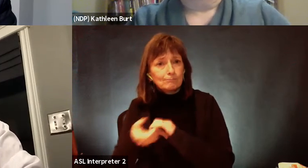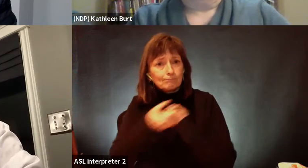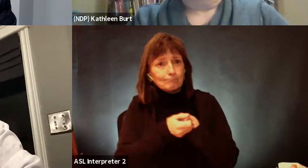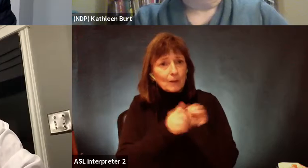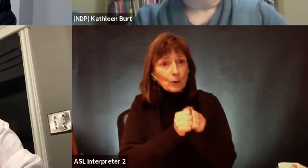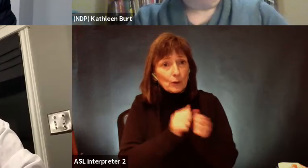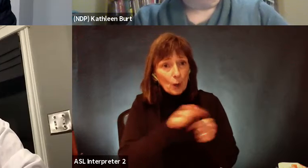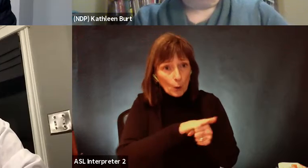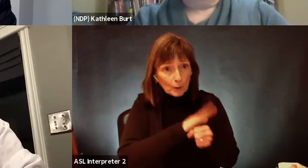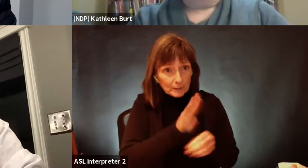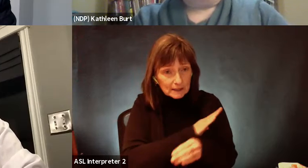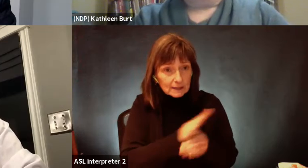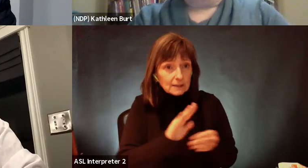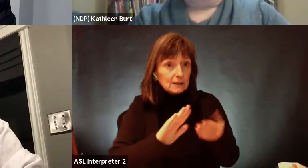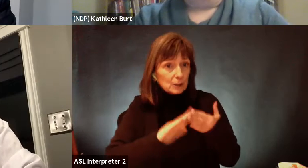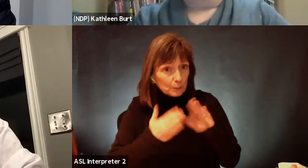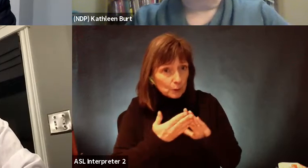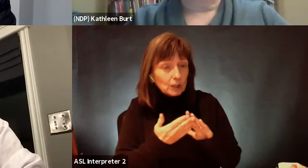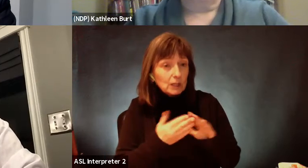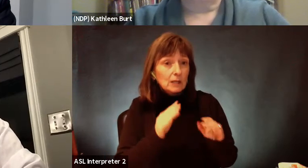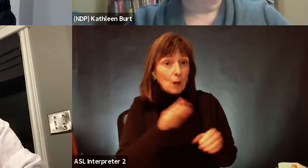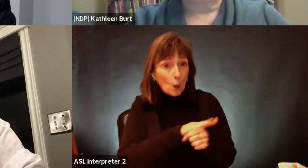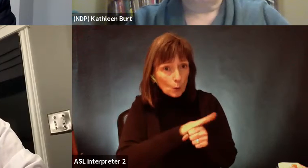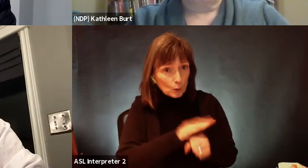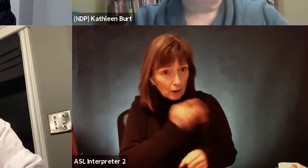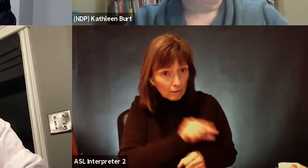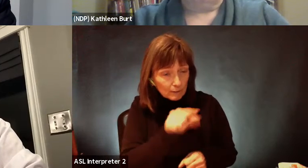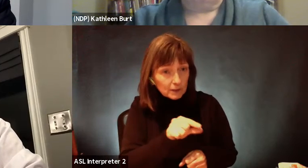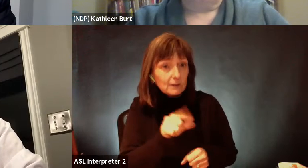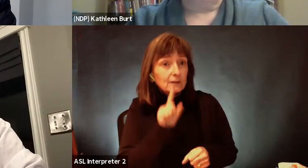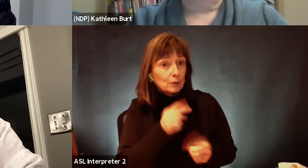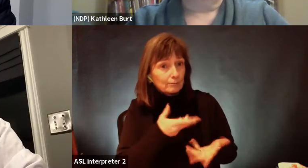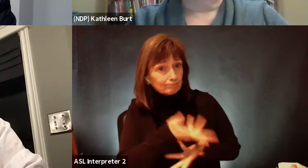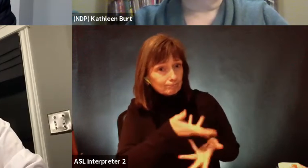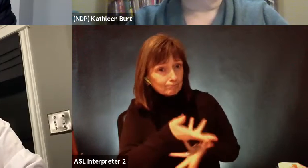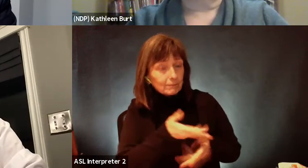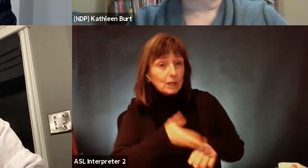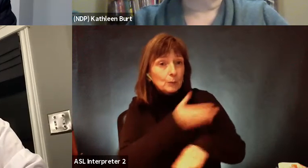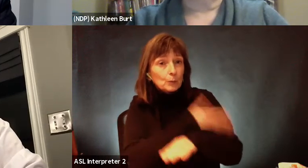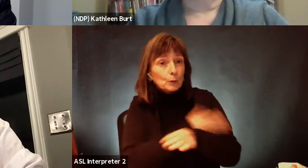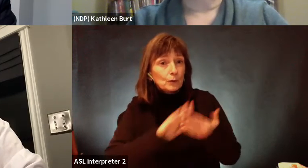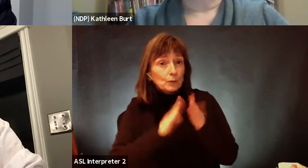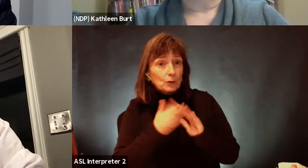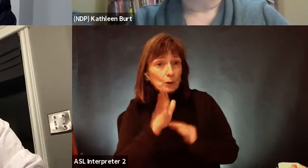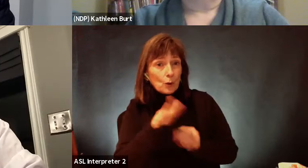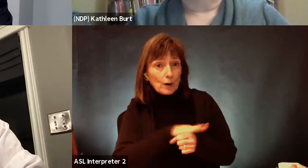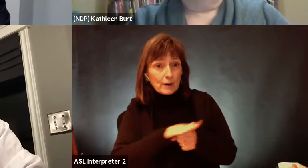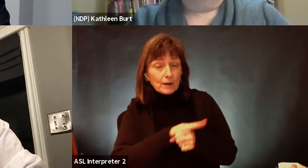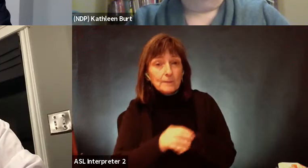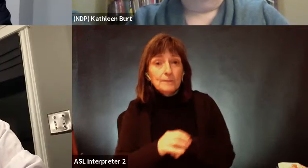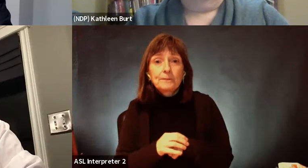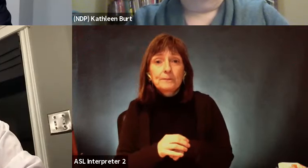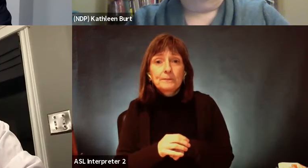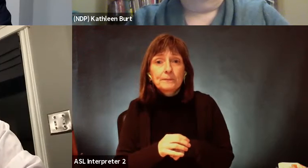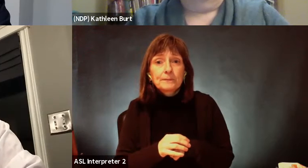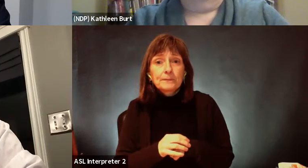businesses, and community groups to grow the local economy and improve the communities within your district? You will each have 2 minutes, and